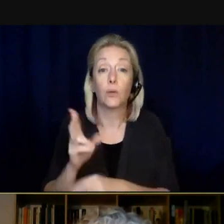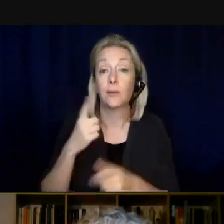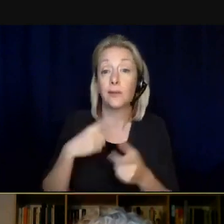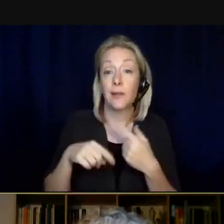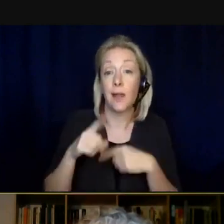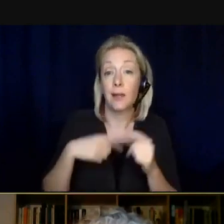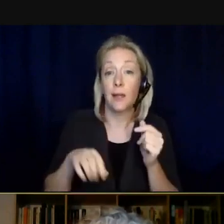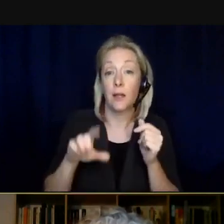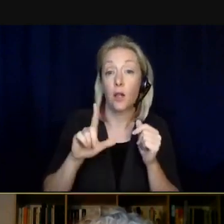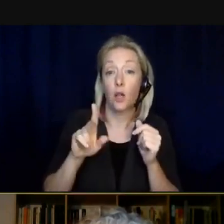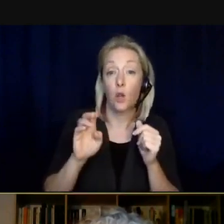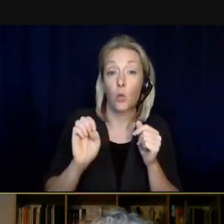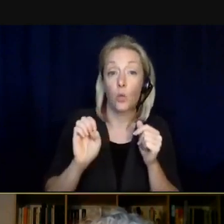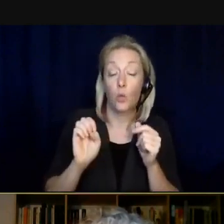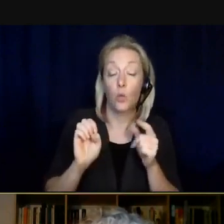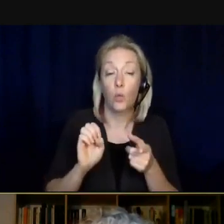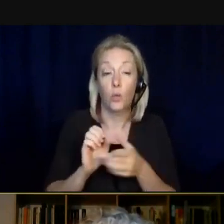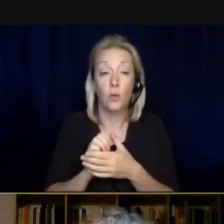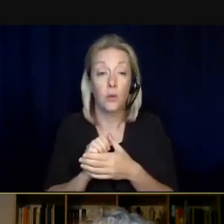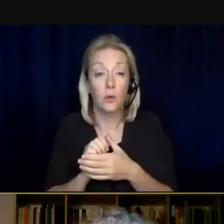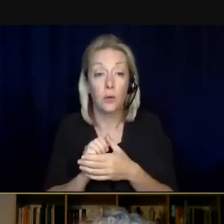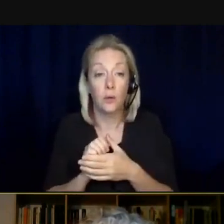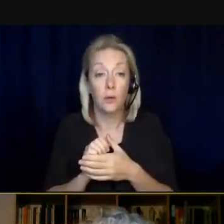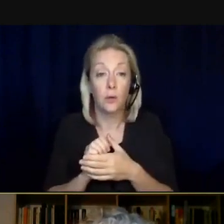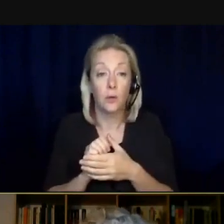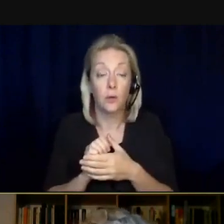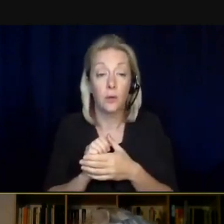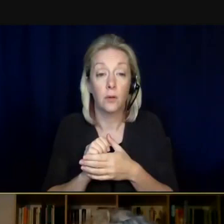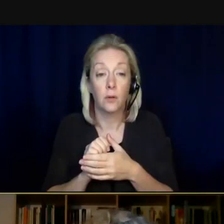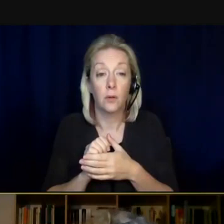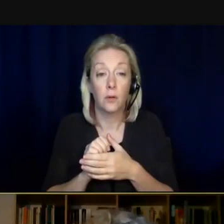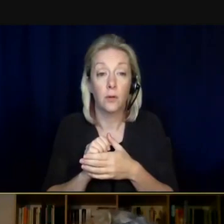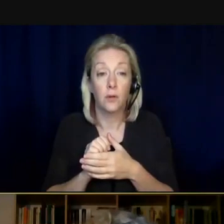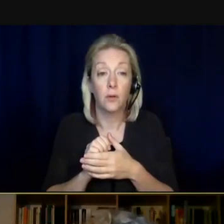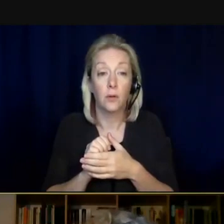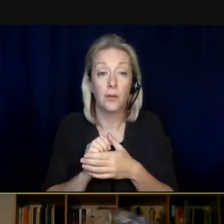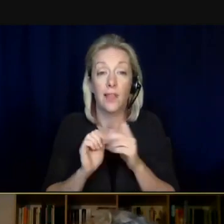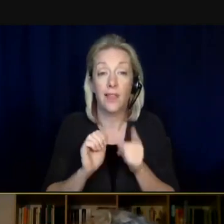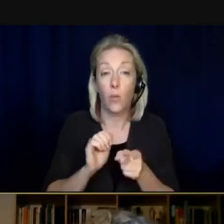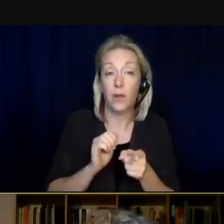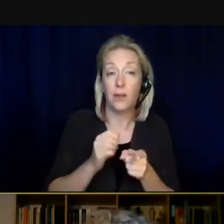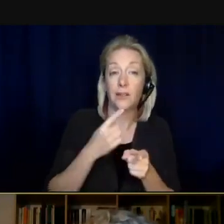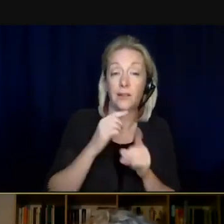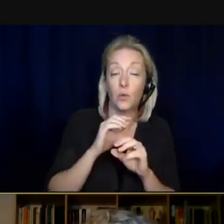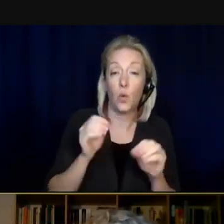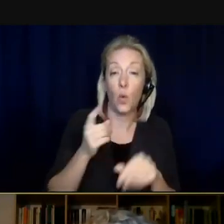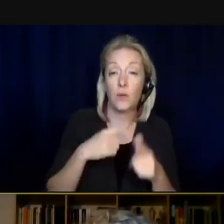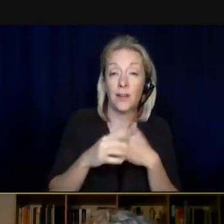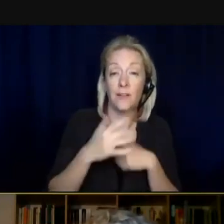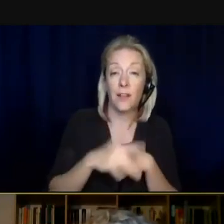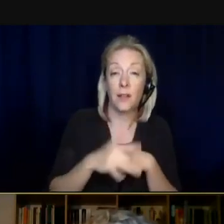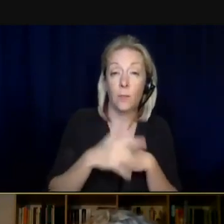language clues. So the one where no sign's available, I would probably get rid of. Could be